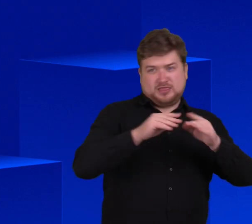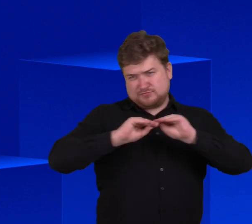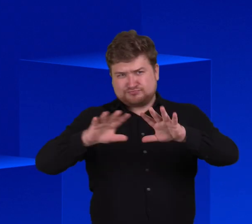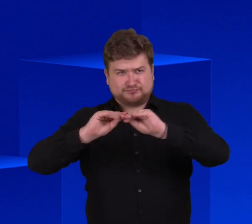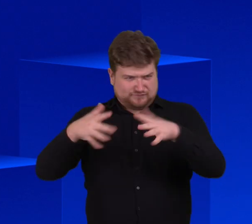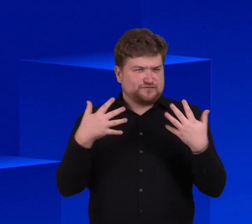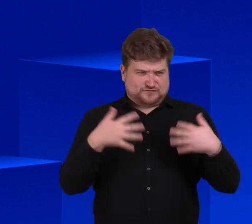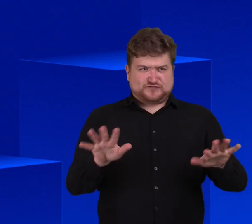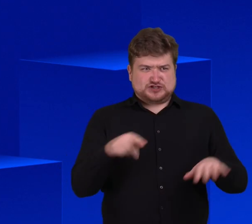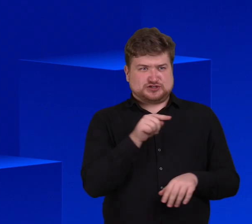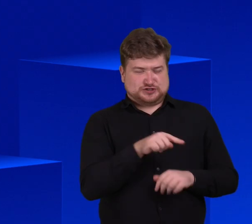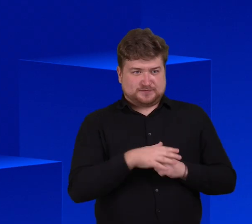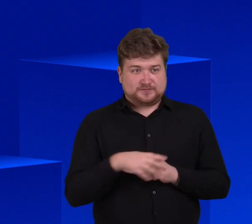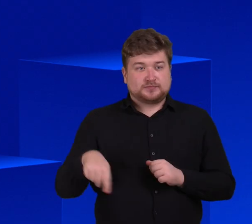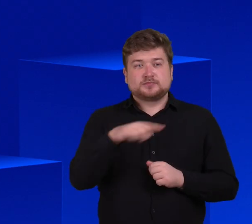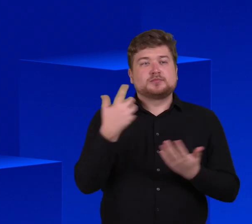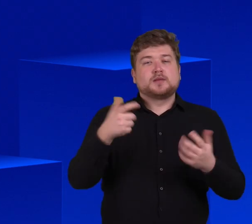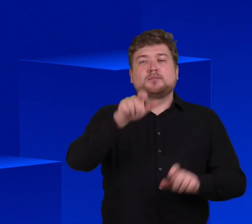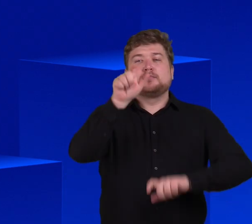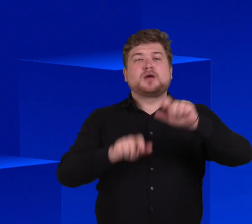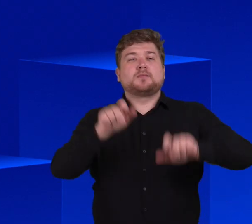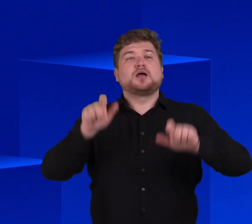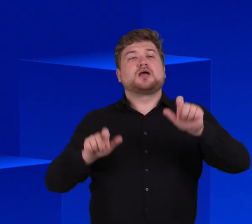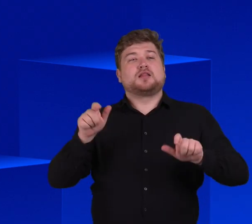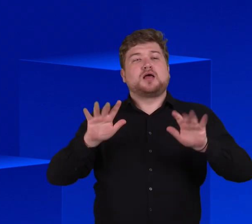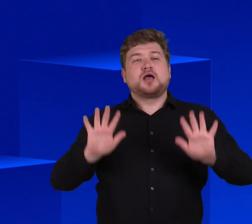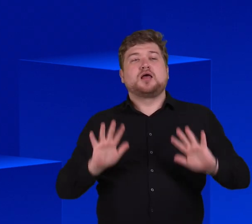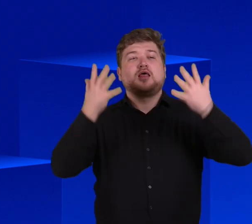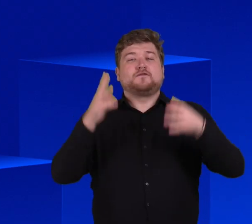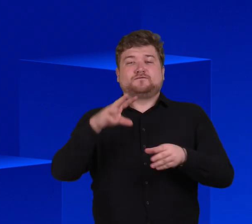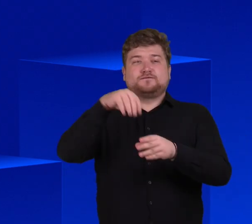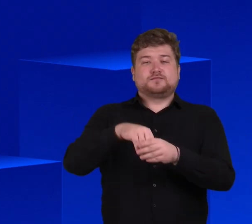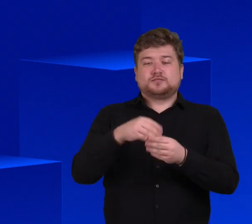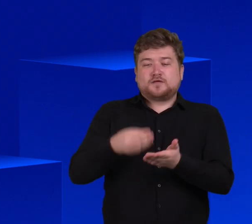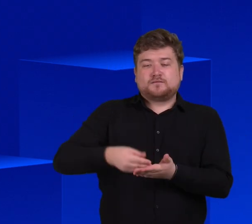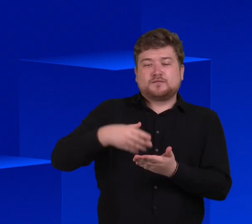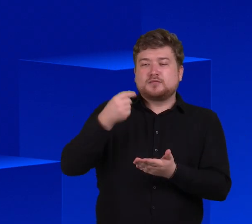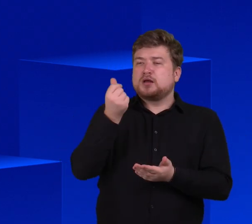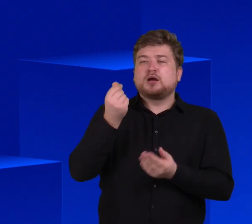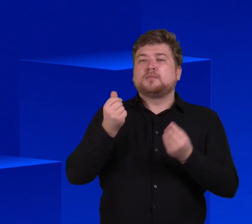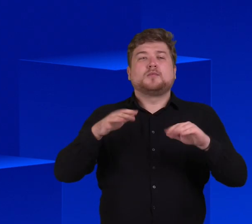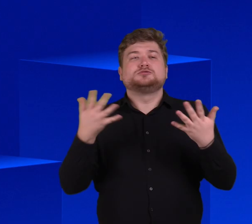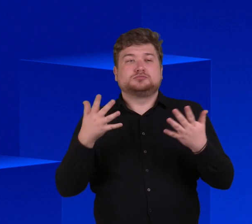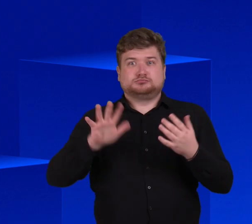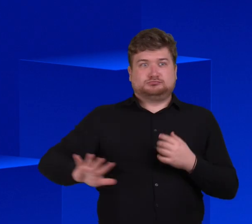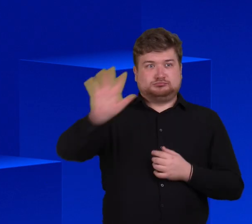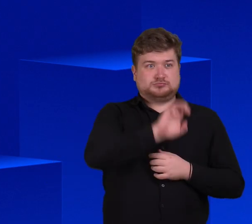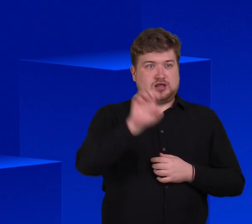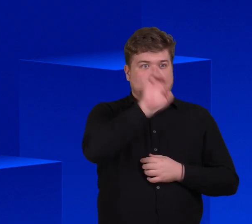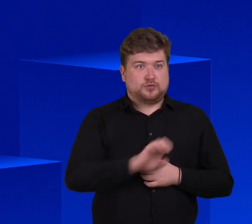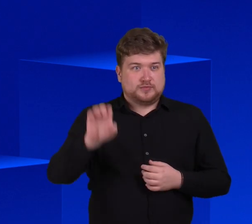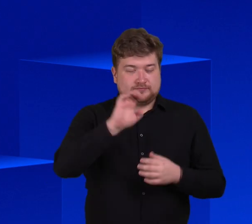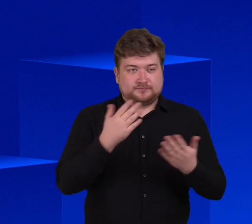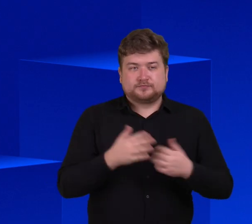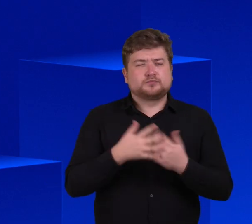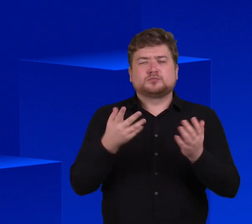are. So how many wages we would need in order to be able to buy or rent an apartment in different regions